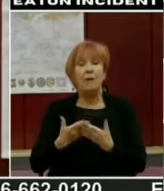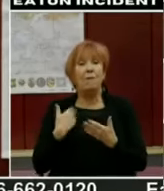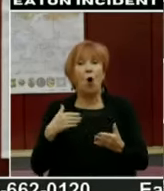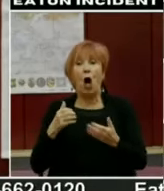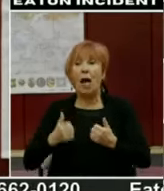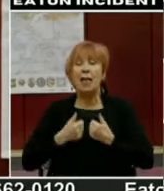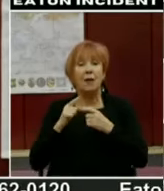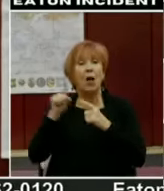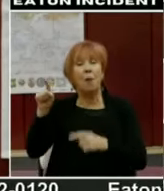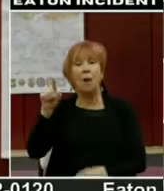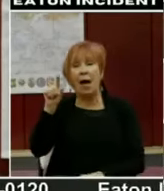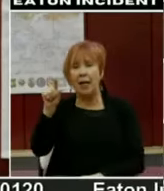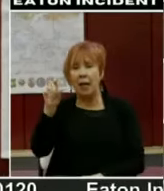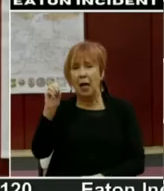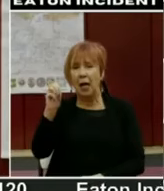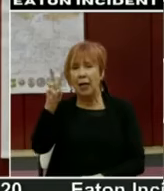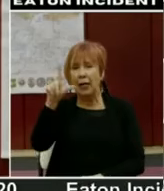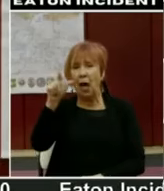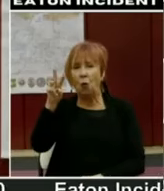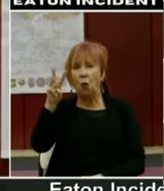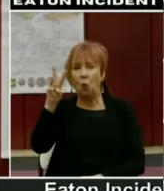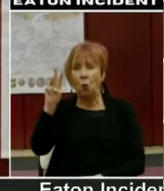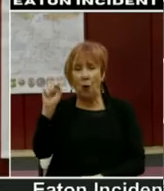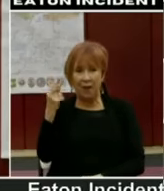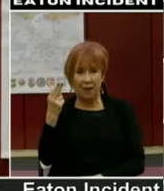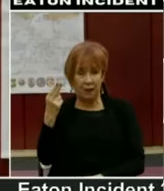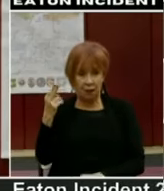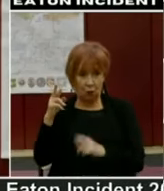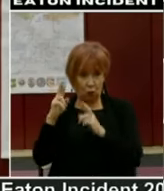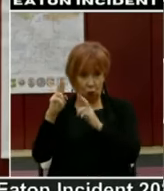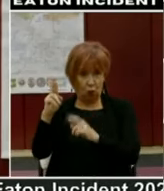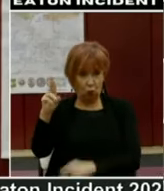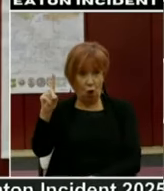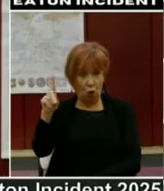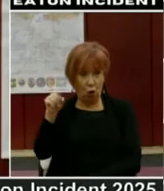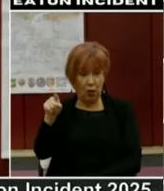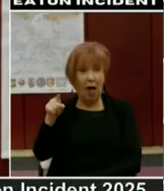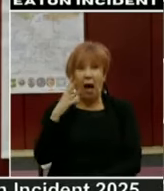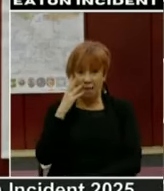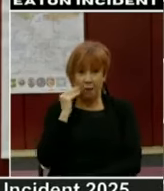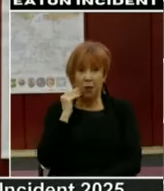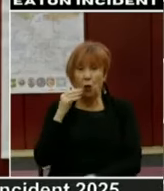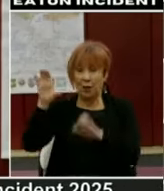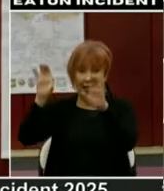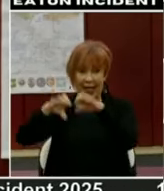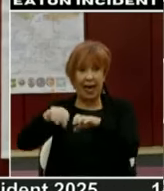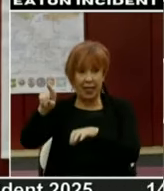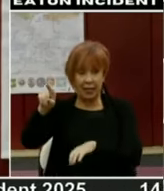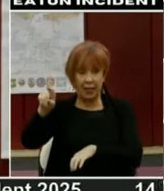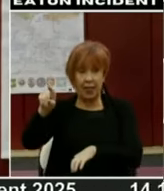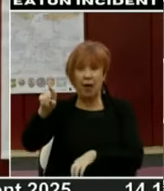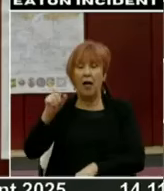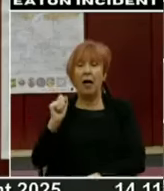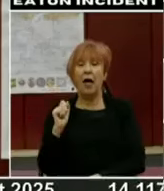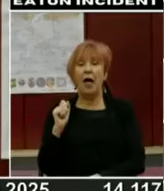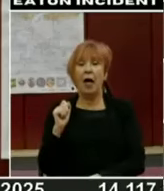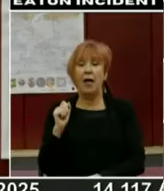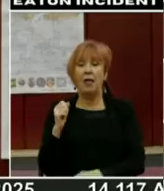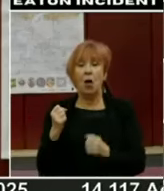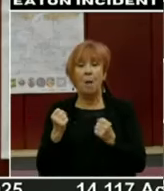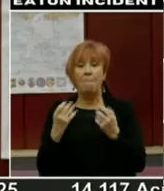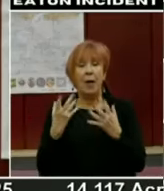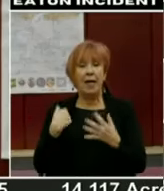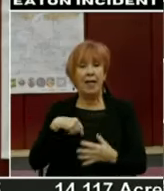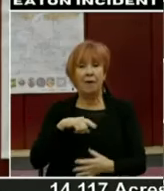of years. I'm very familiar with the community, and myself, many of our SC team members are living this with you.